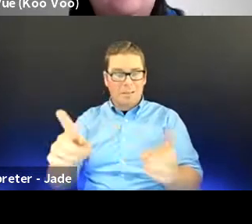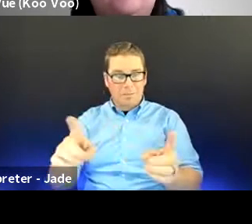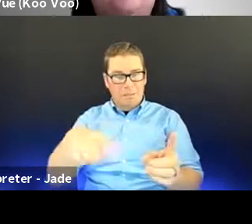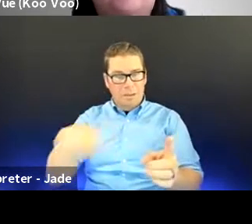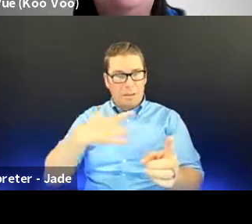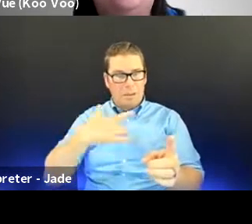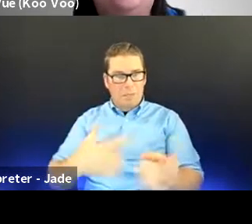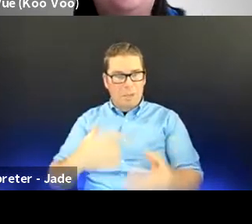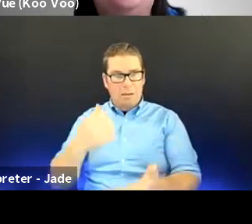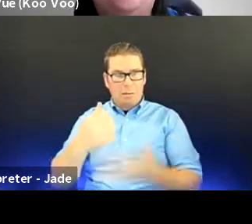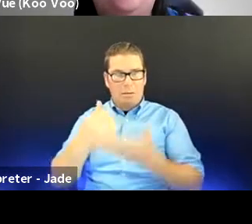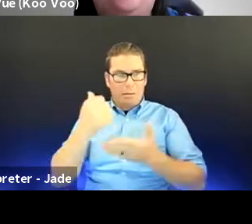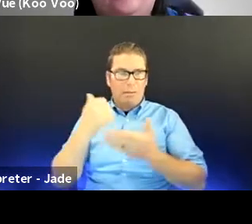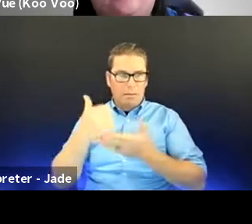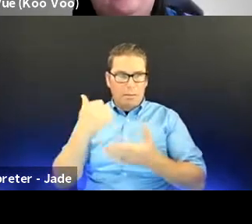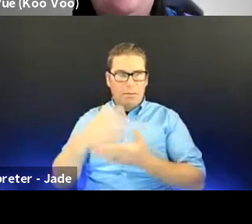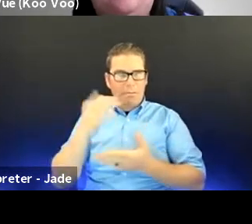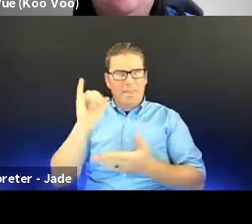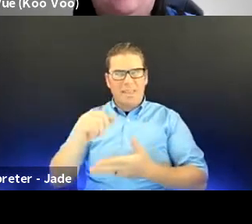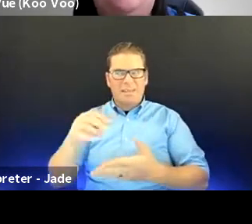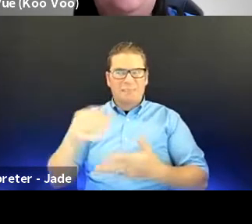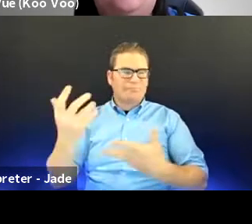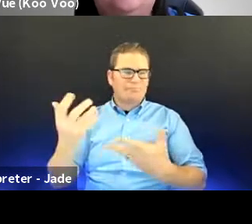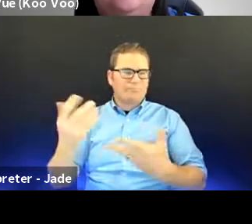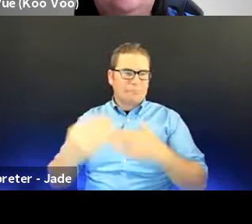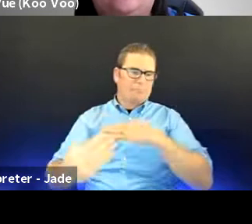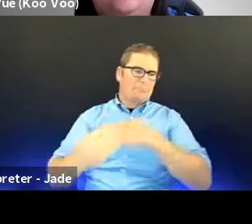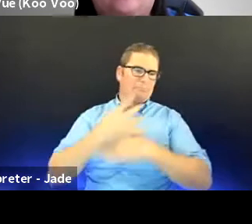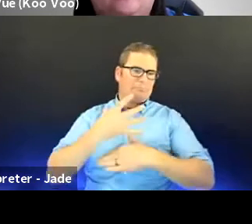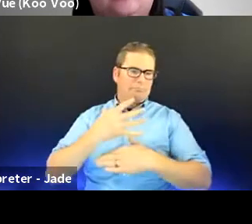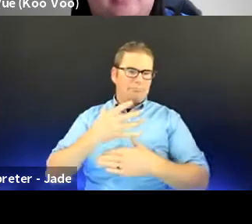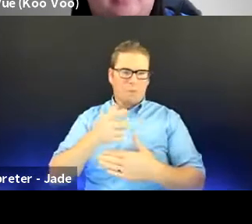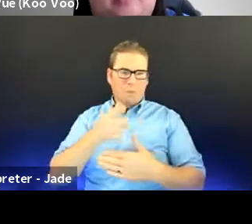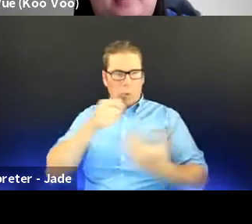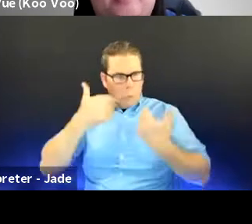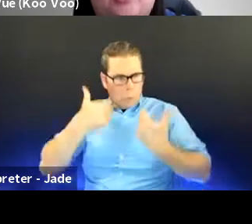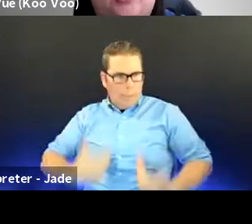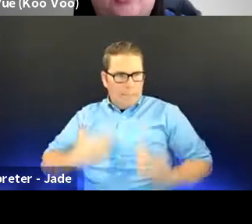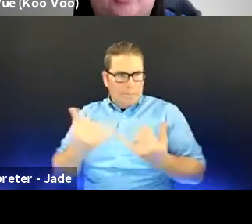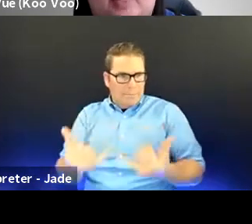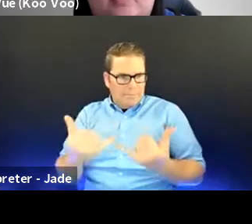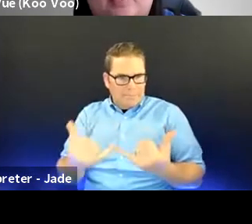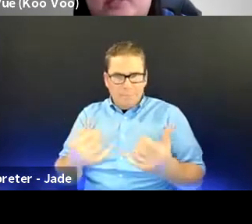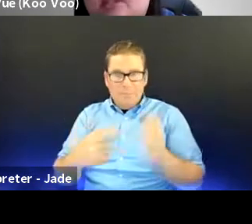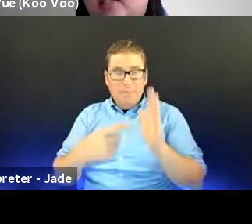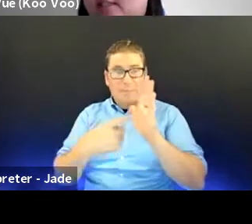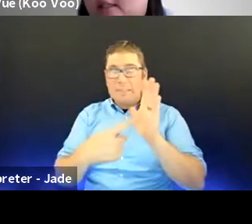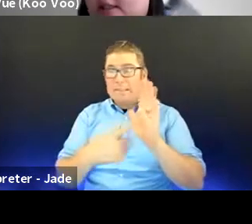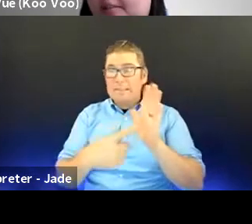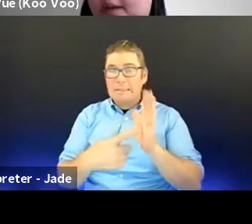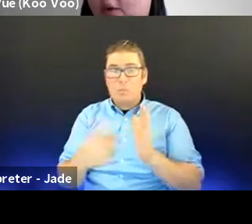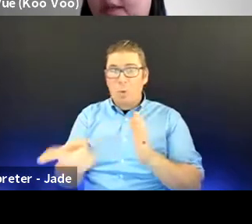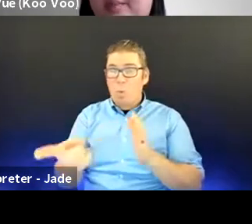helpfulness has kind of really shaped me into who I am. So for instance, one of the things that I make sure to do now, especially